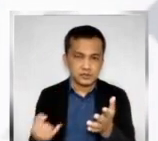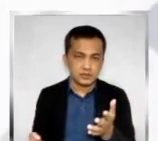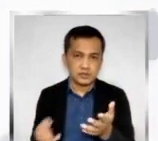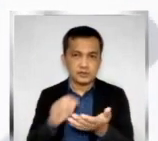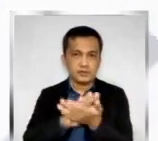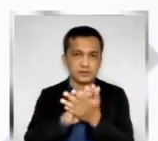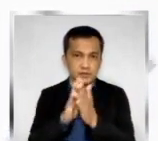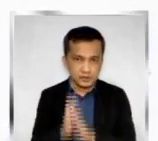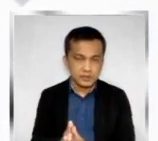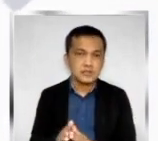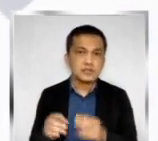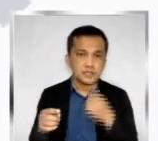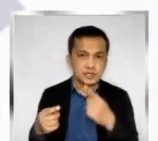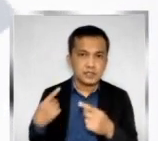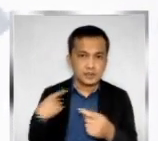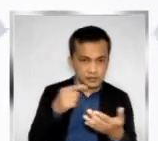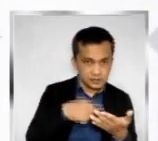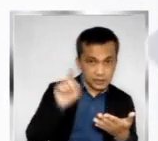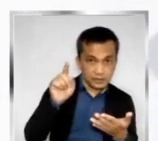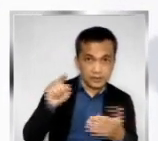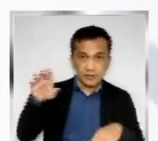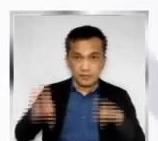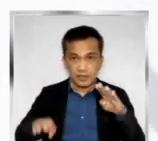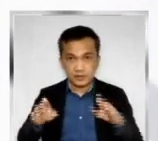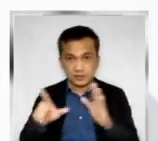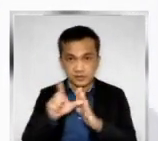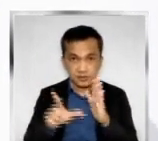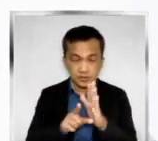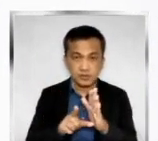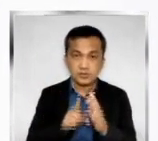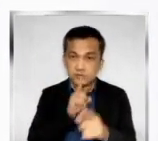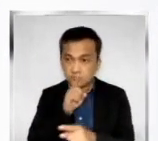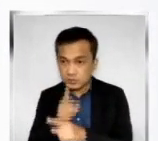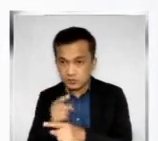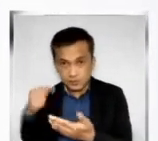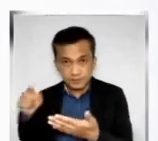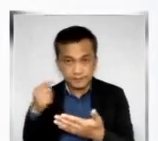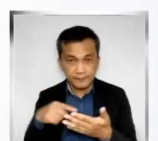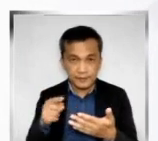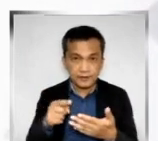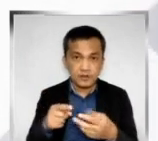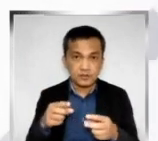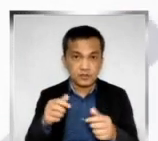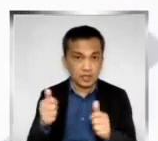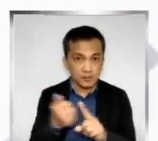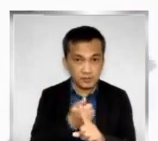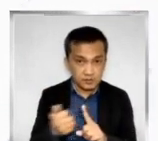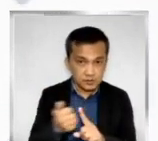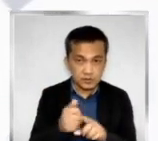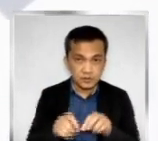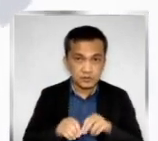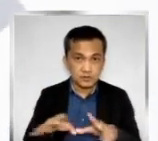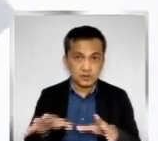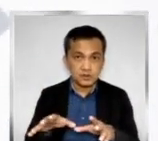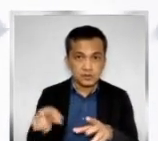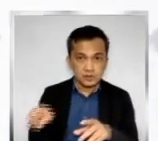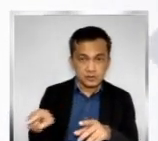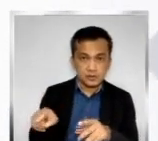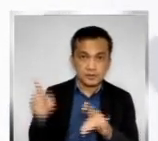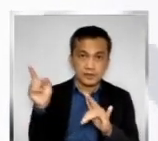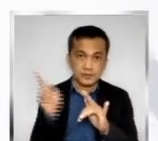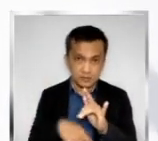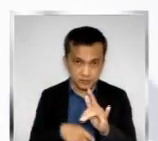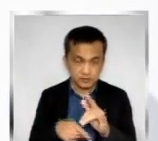and balances in the law to make sure that grave abuse by the implementers will be penalized with